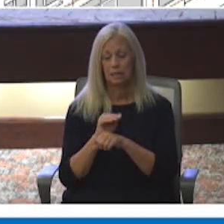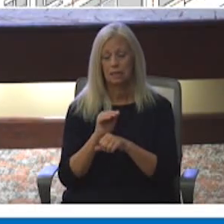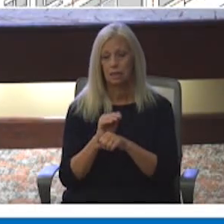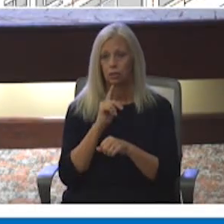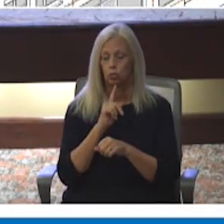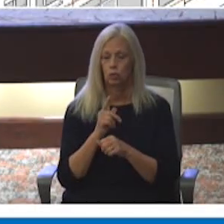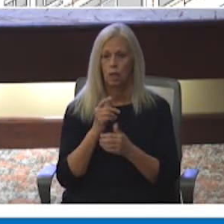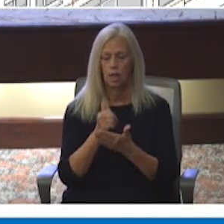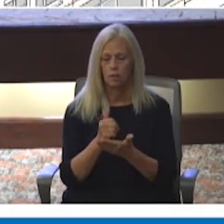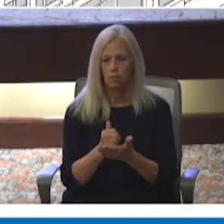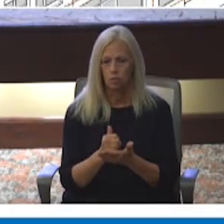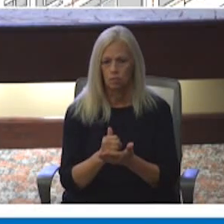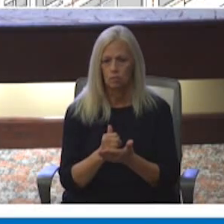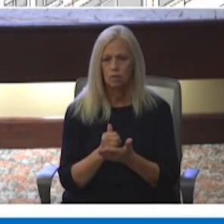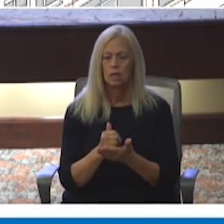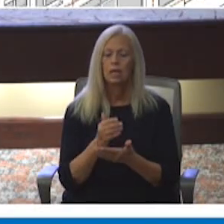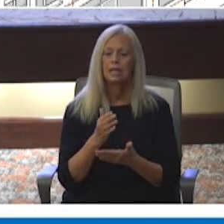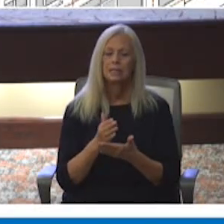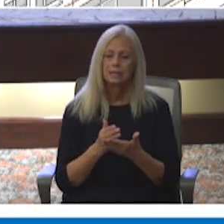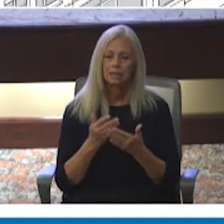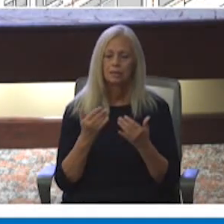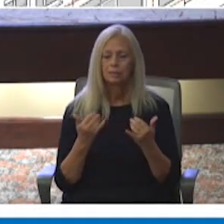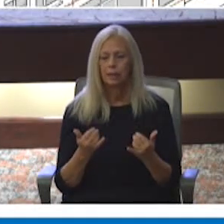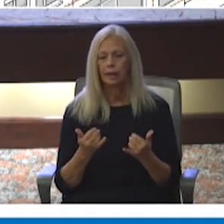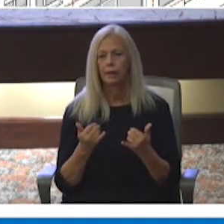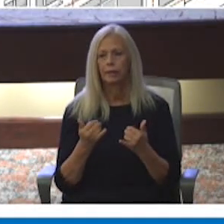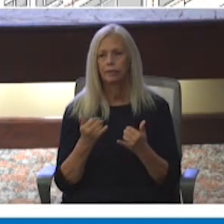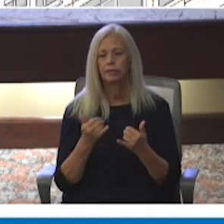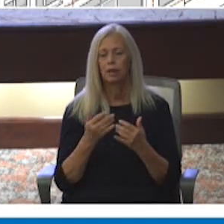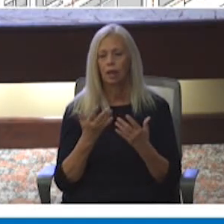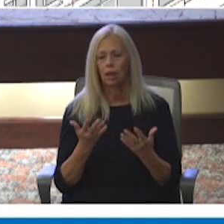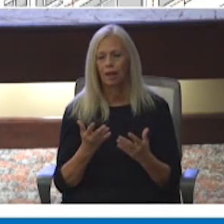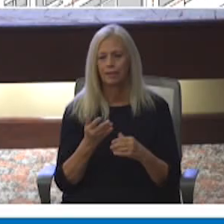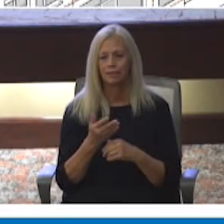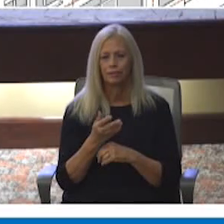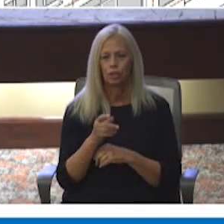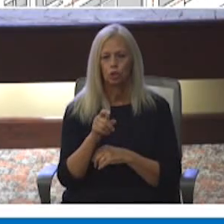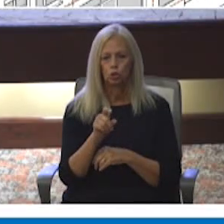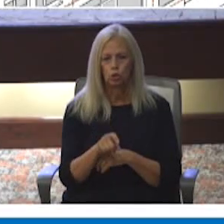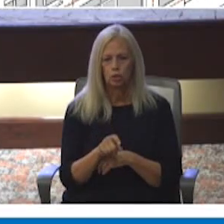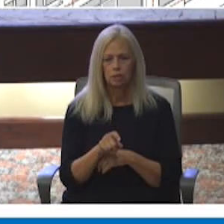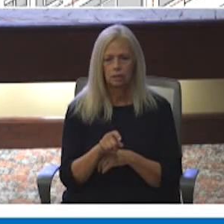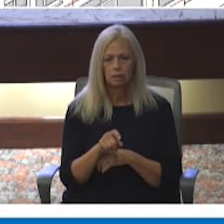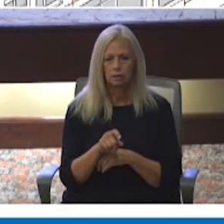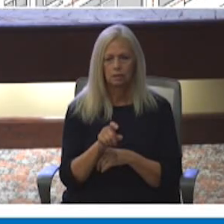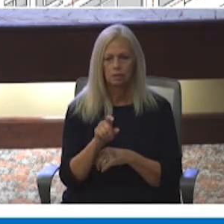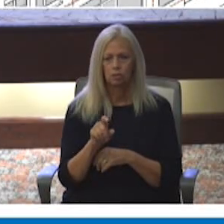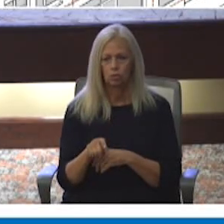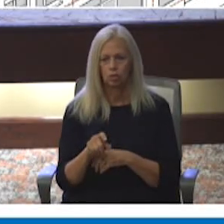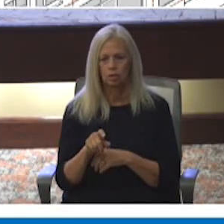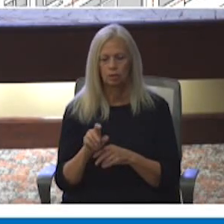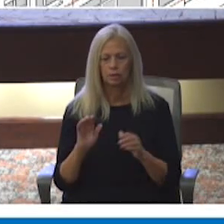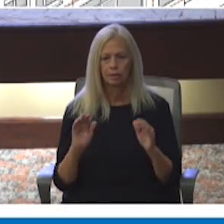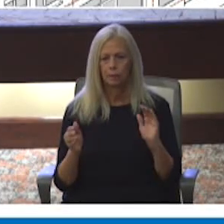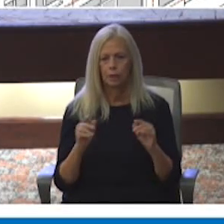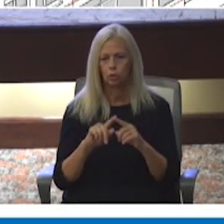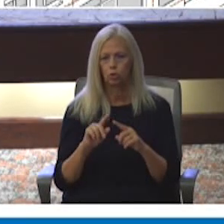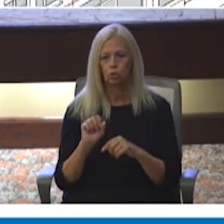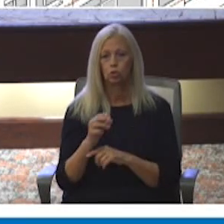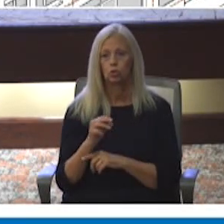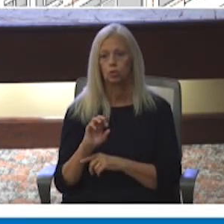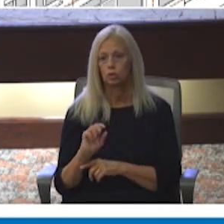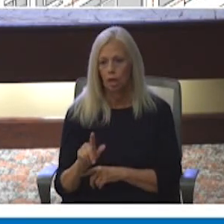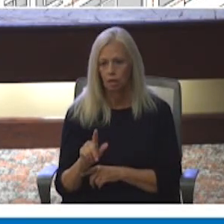kind of phrased in a little bit vague terms now, though. There's a lot of shoulds there as opposed to shalls. And so one of our drafting tasks that we're working on now